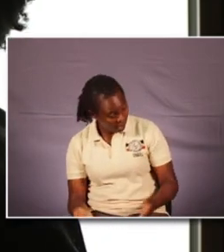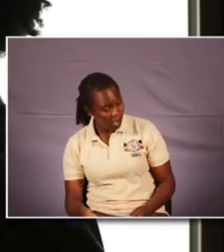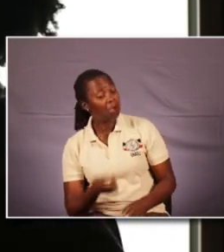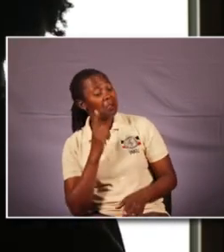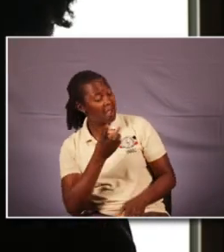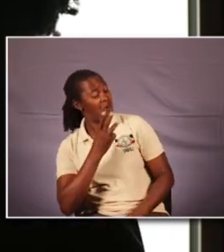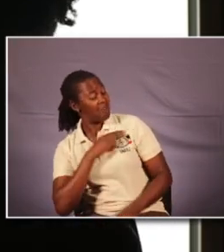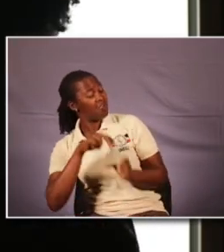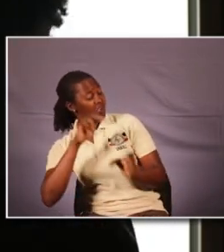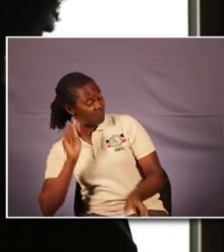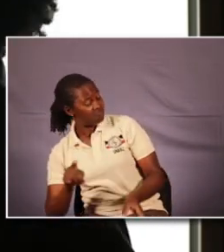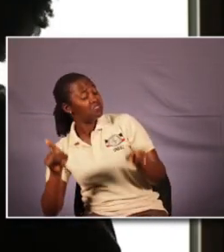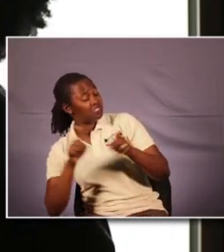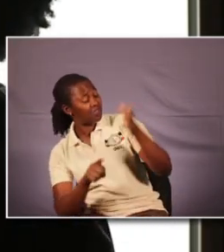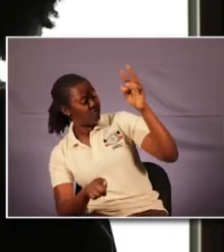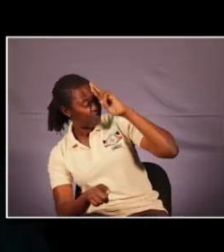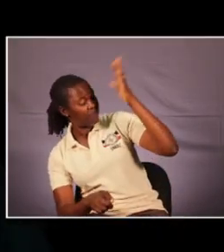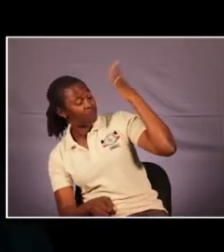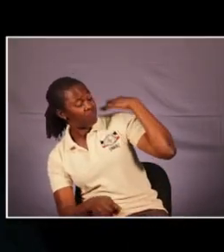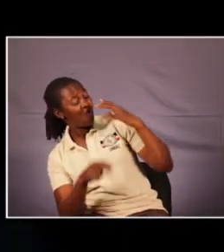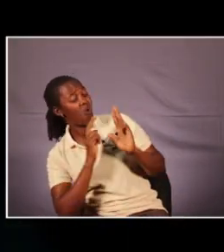So Mike has walked out on us because Hope left.